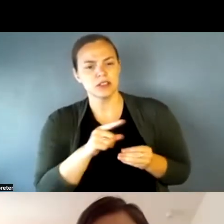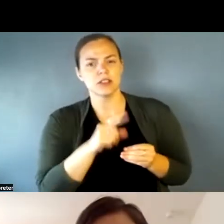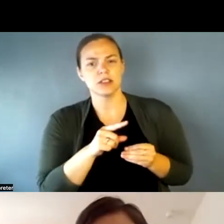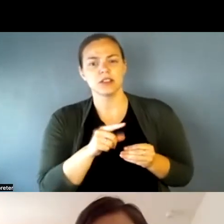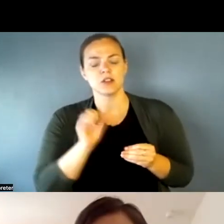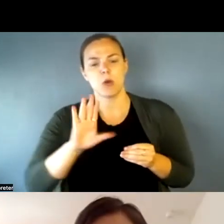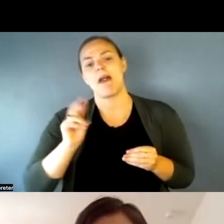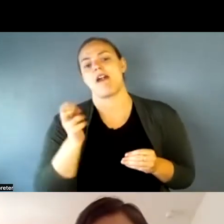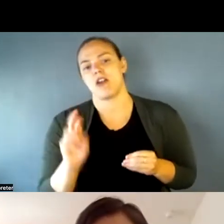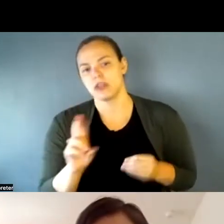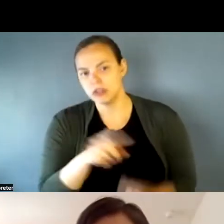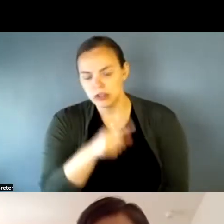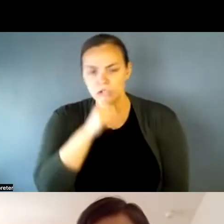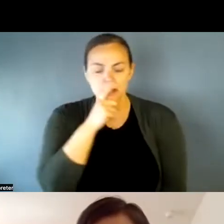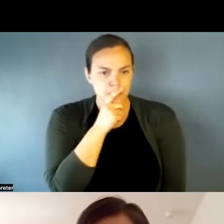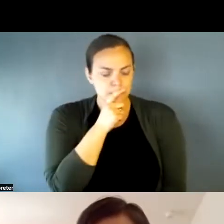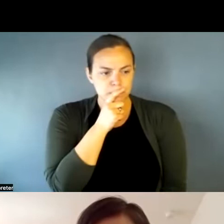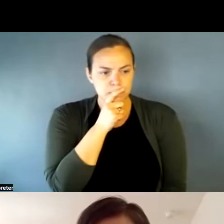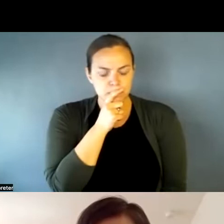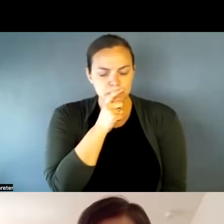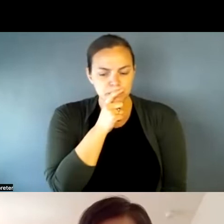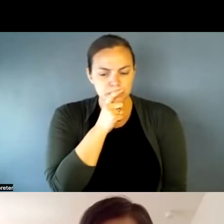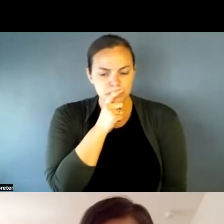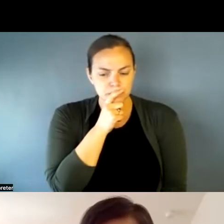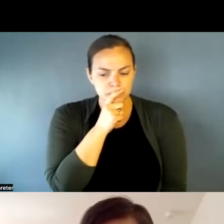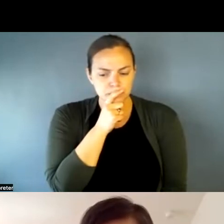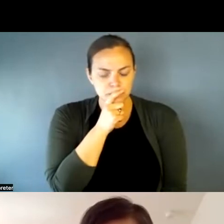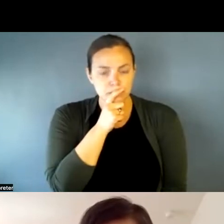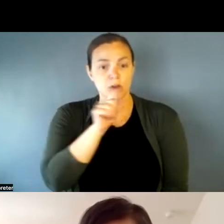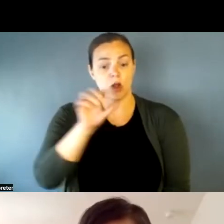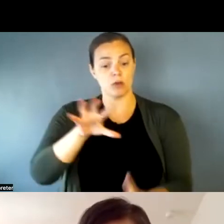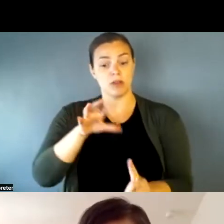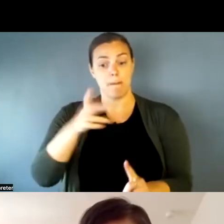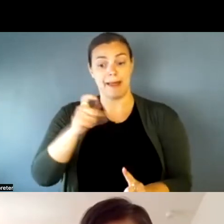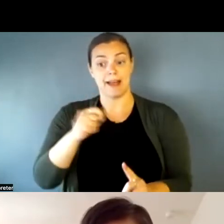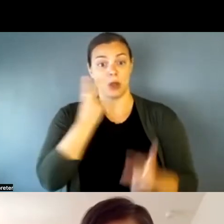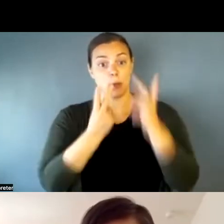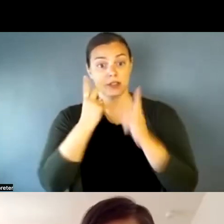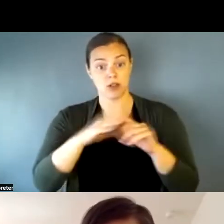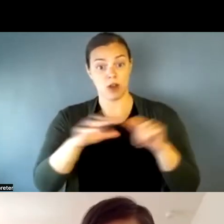banner. Are the plants that you feature in that, are those actually